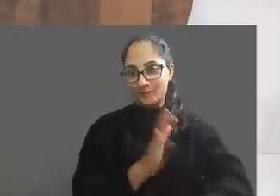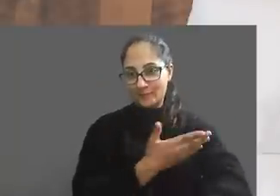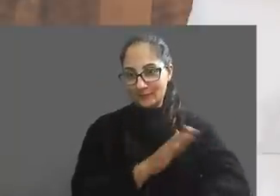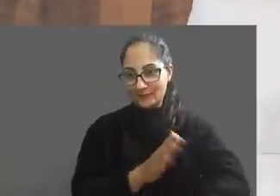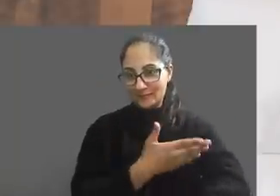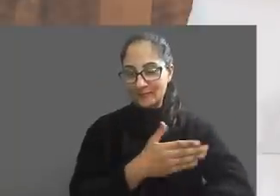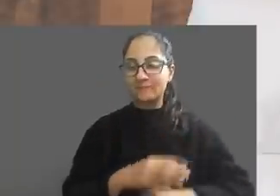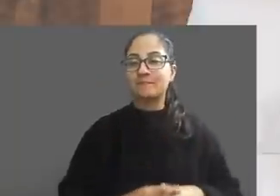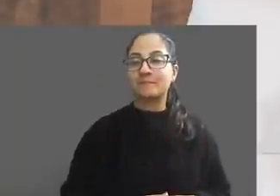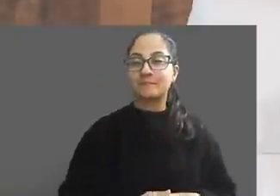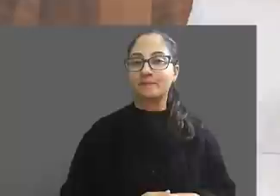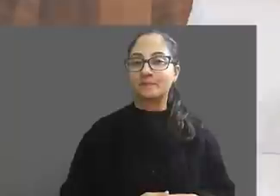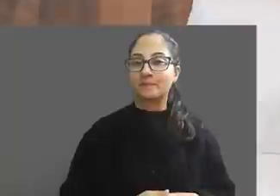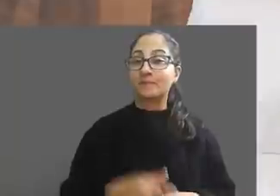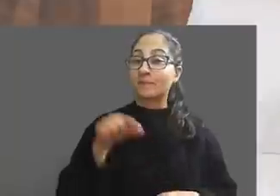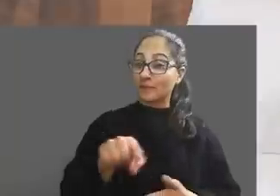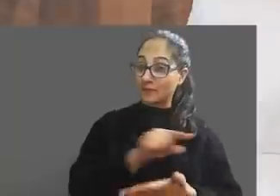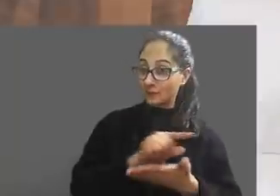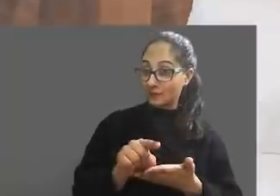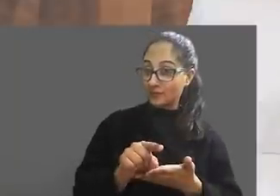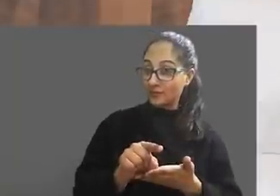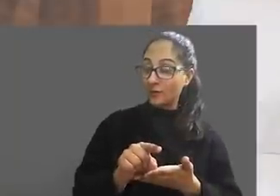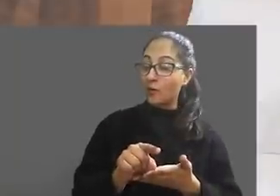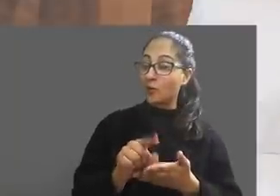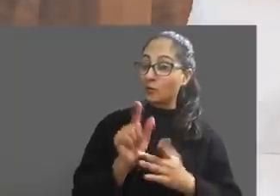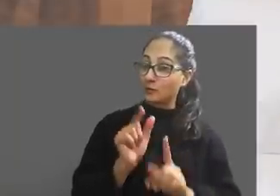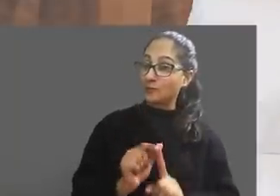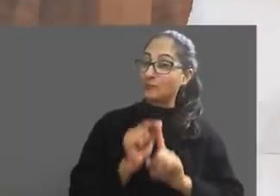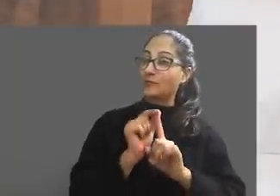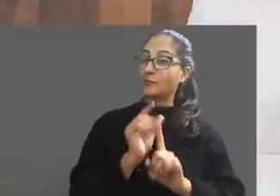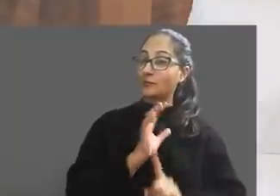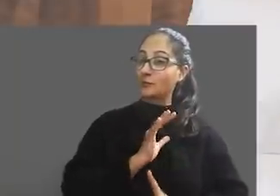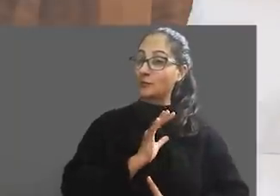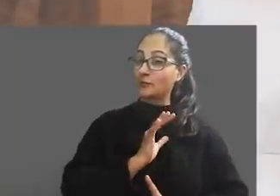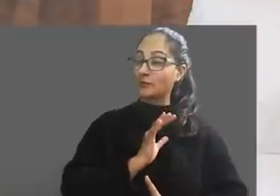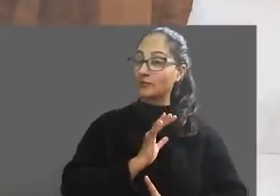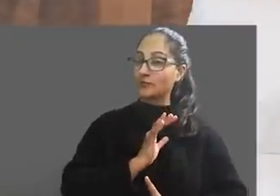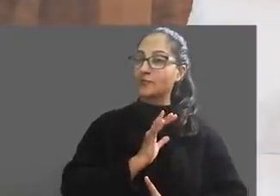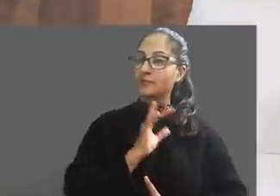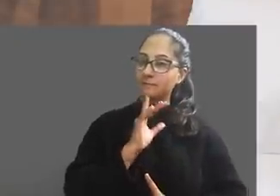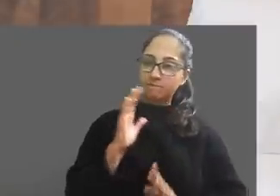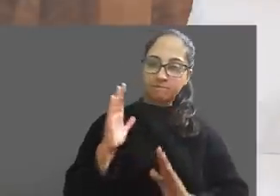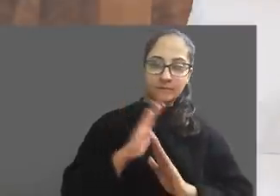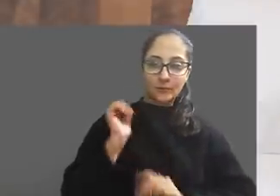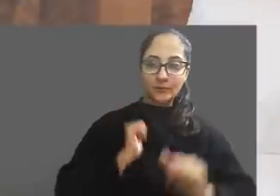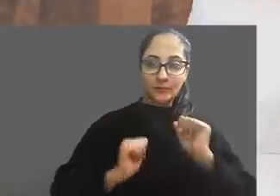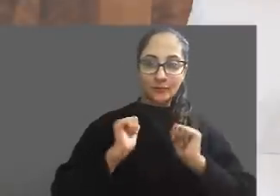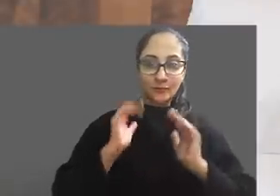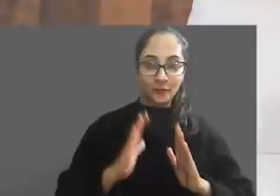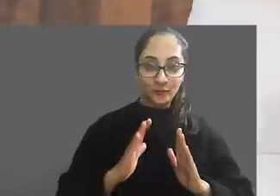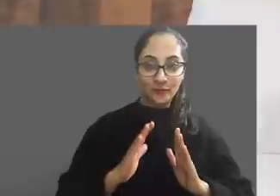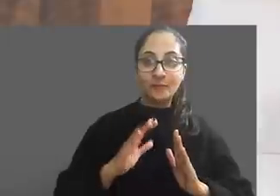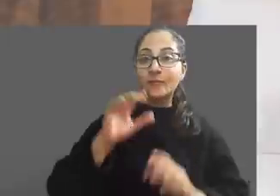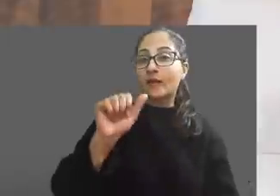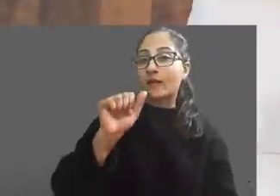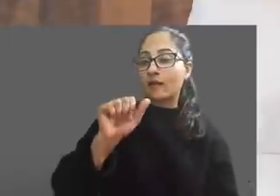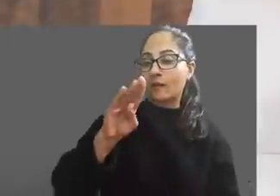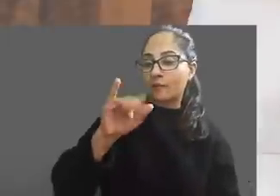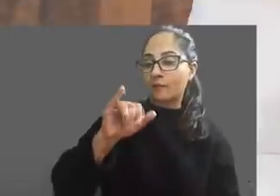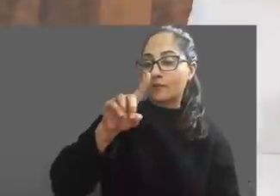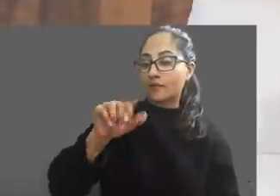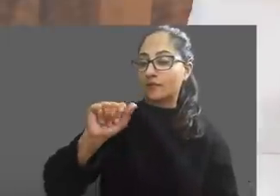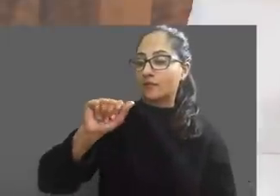some beautiful musical expressions. This week, we will enjoy one of the masters and a personal inspiration of mine, Abida